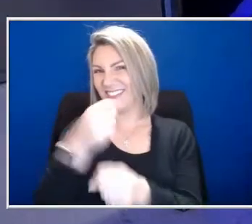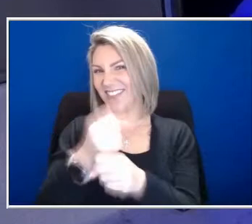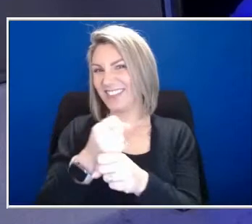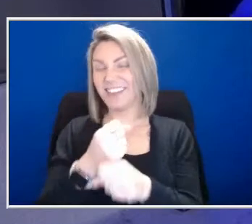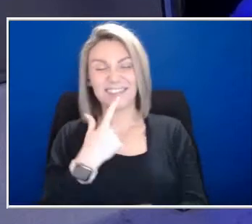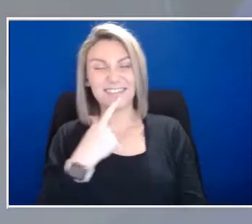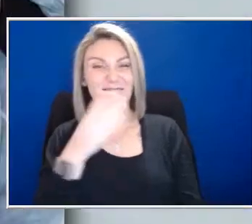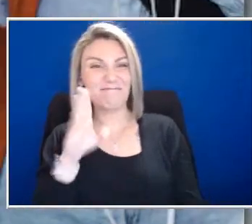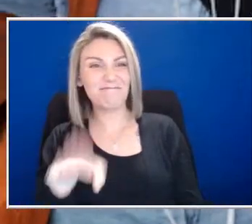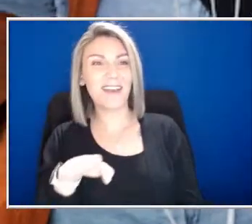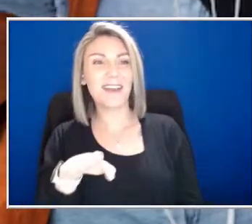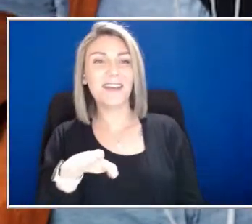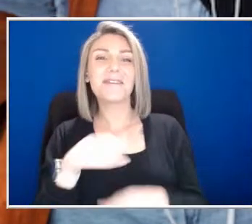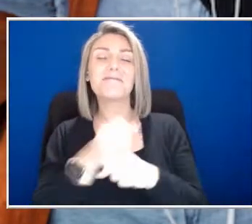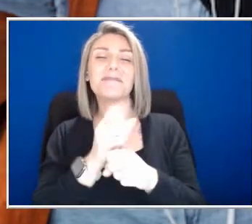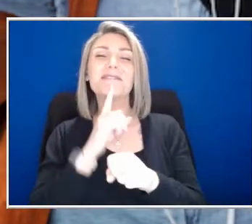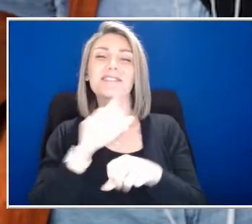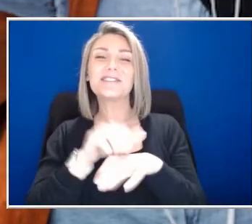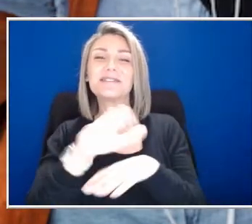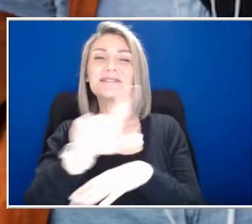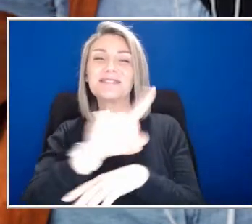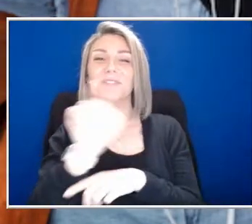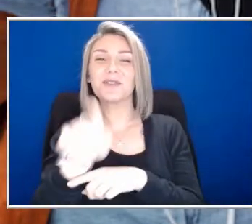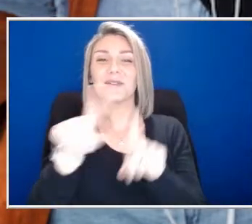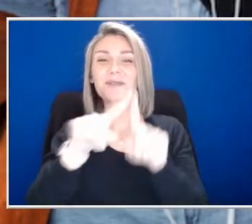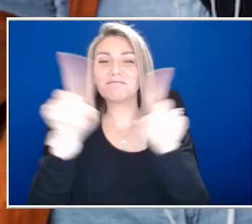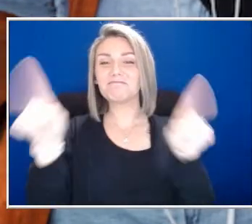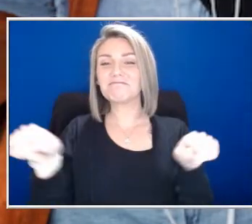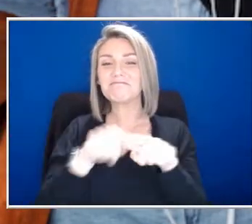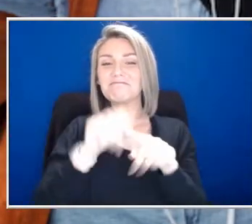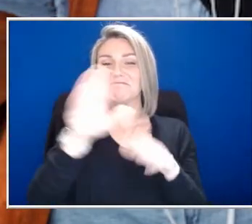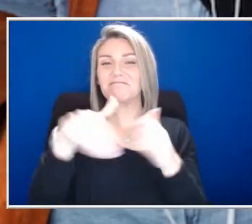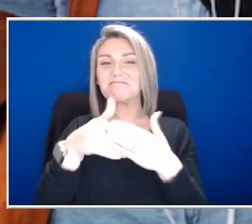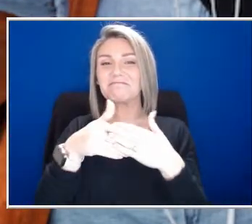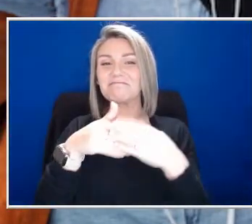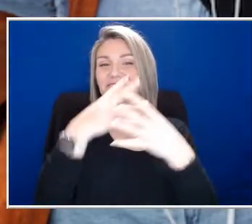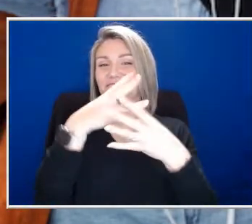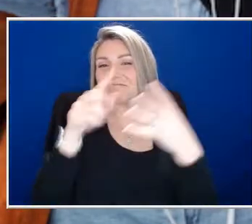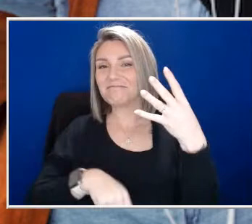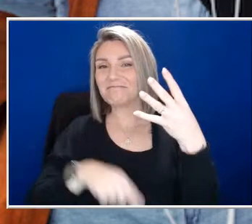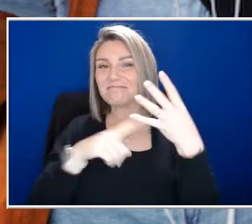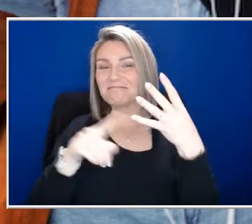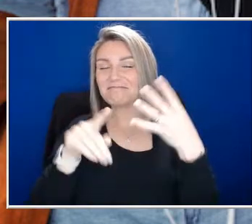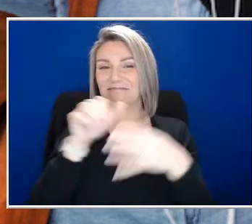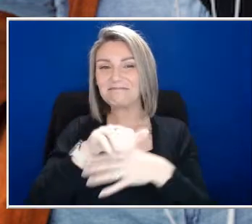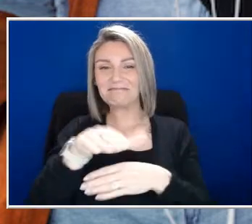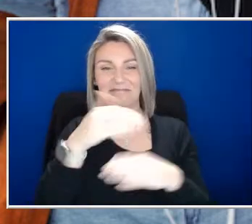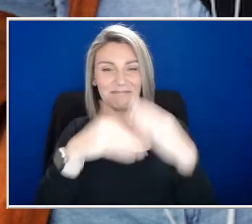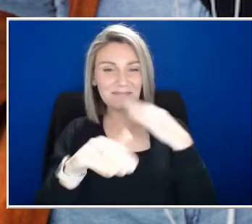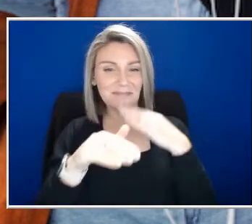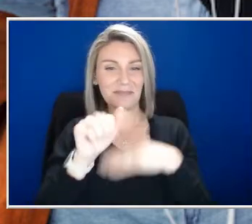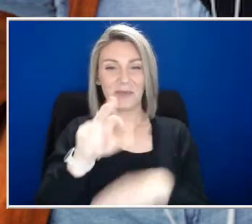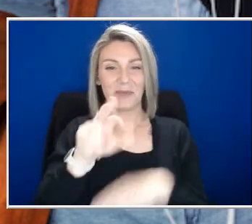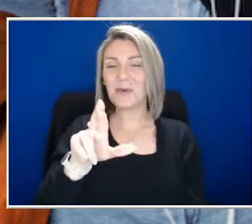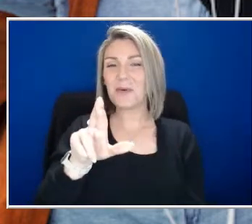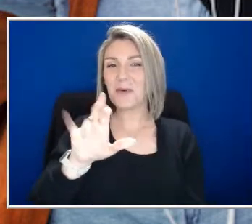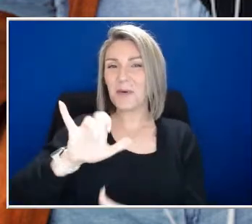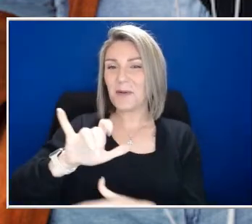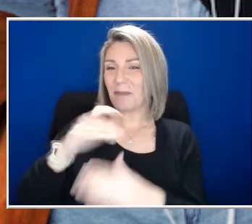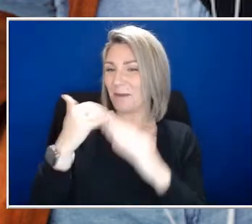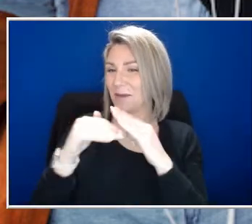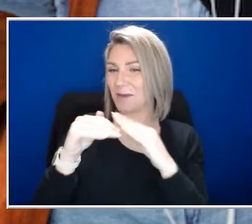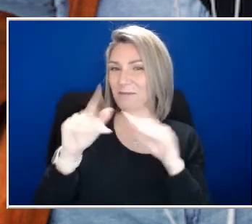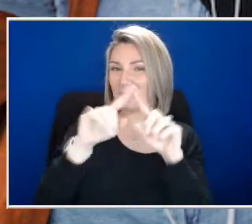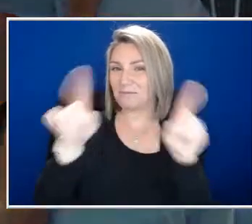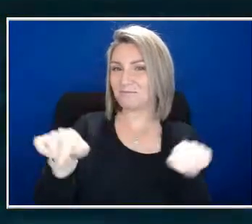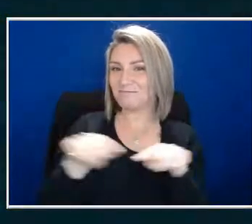be sure to get your questions sent in to us. You can use the chat on YouTube or Facebook. You can tweet us or email us at the Medical News Network. Info is right there on your screen. Let's get a